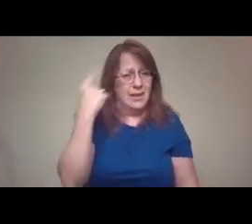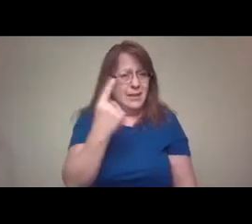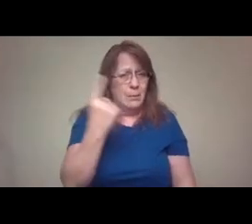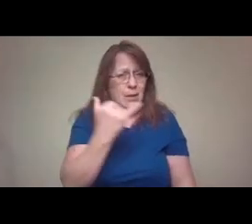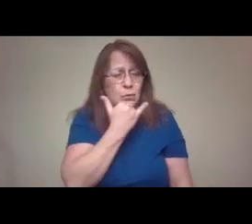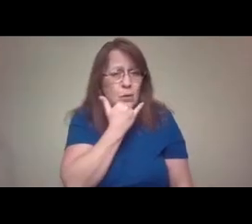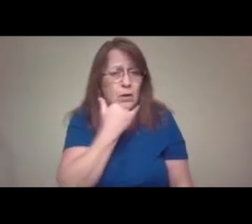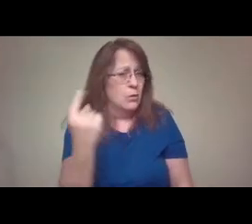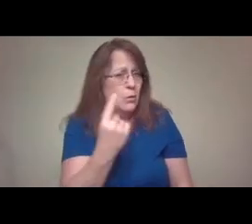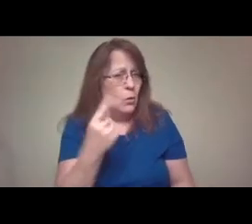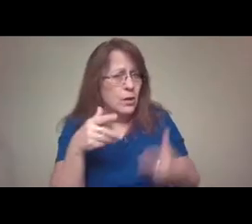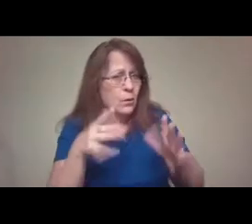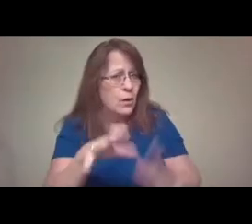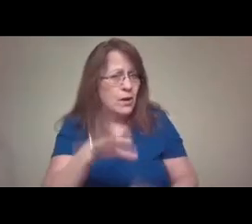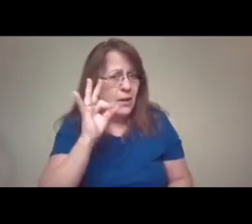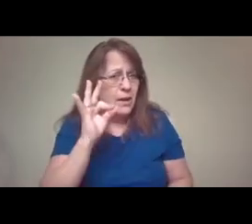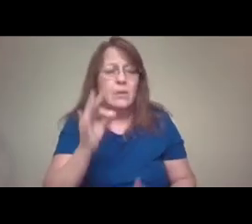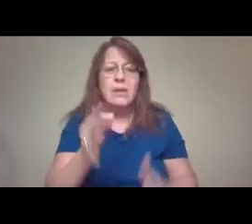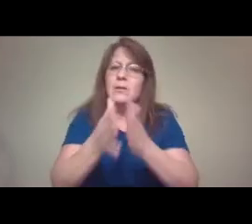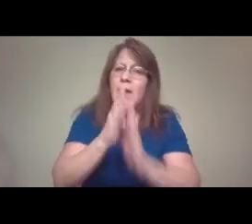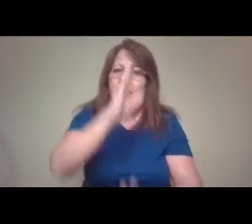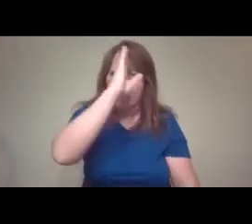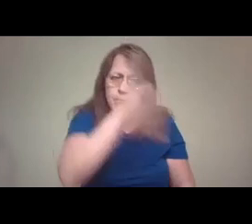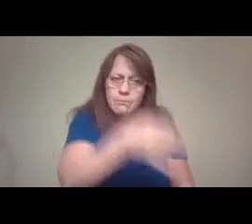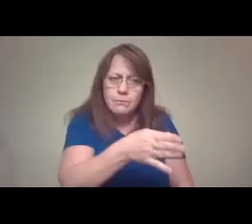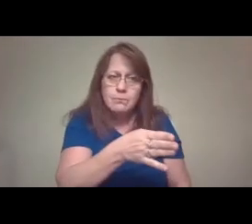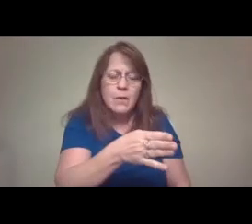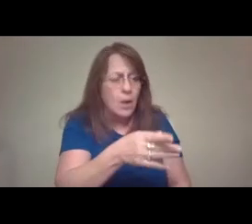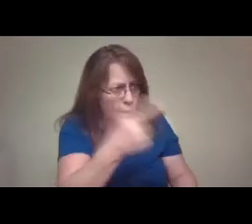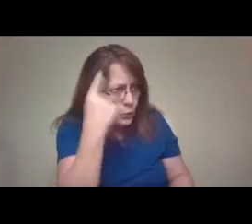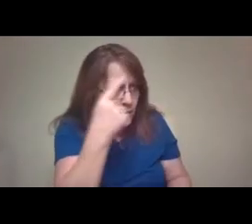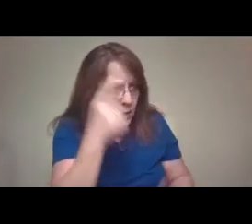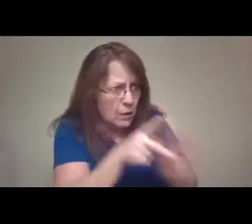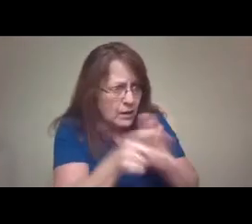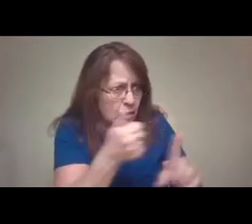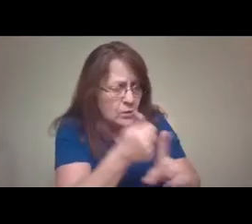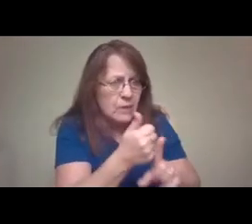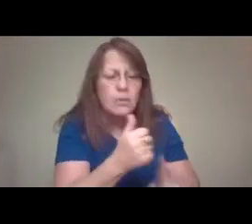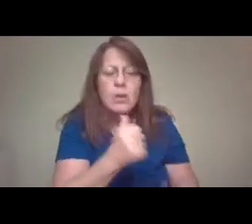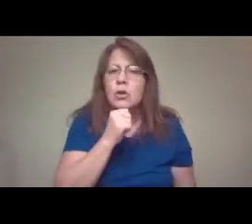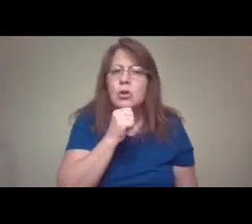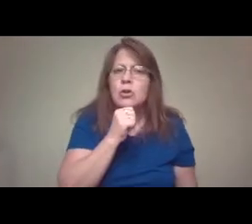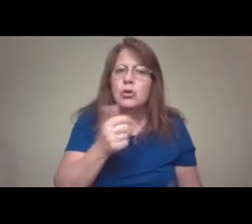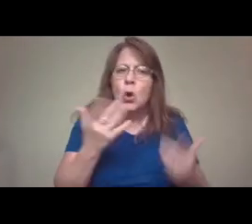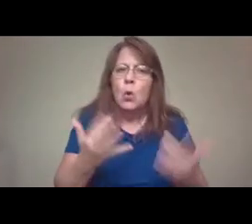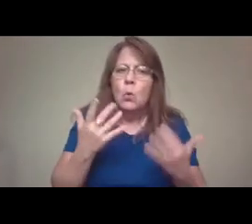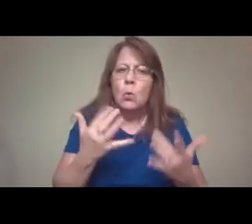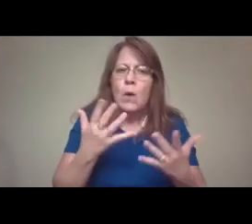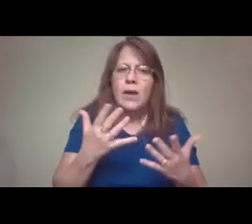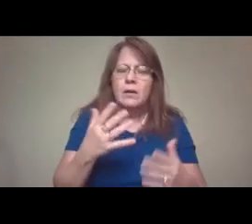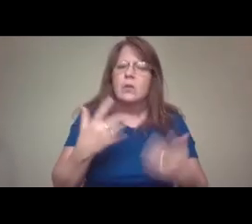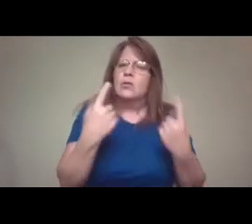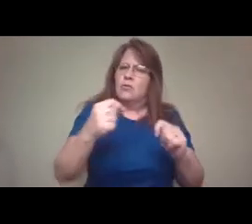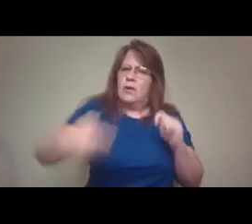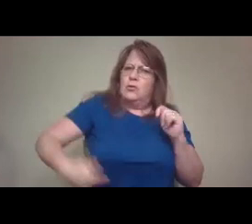ask. Ask straight out. Are you thinking about killing yourself? Don't wait until you're sure. Trust your gut. Because it never hurts